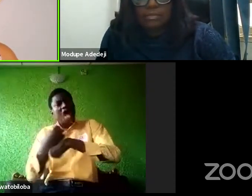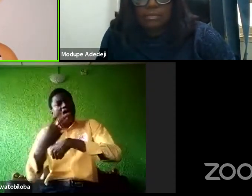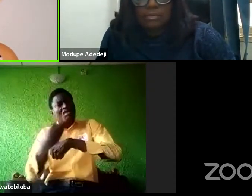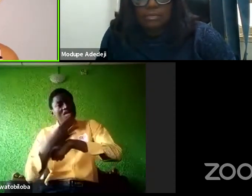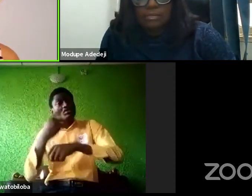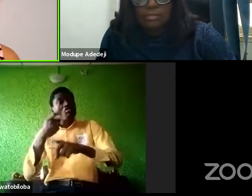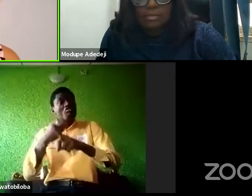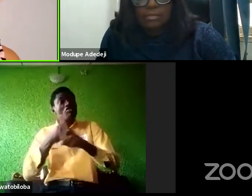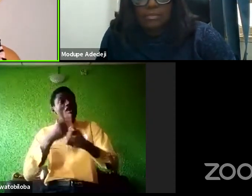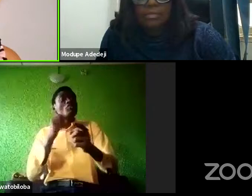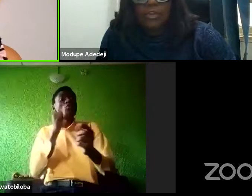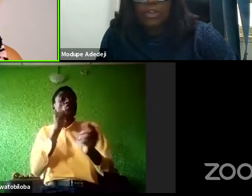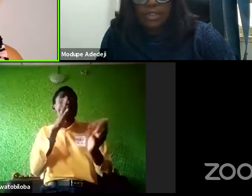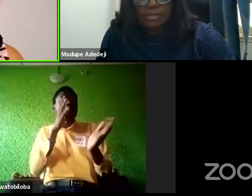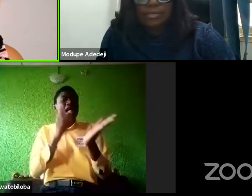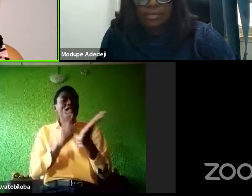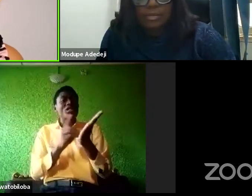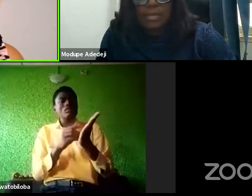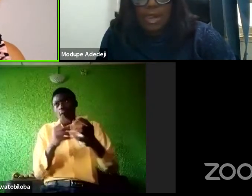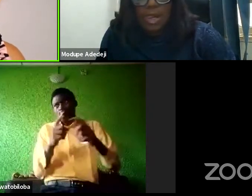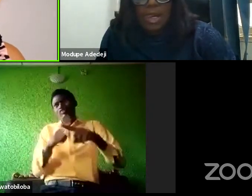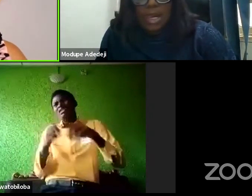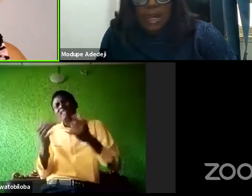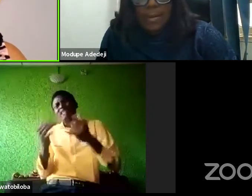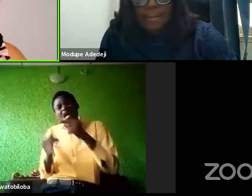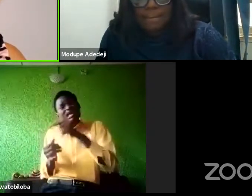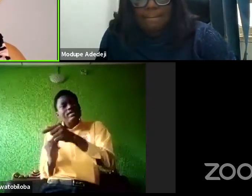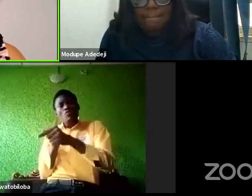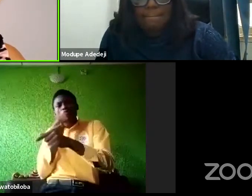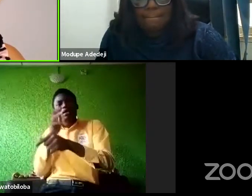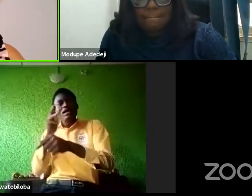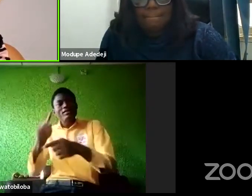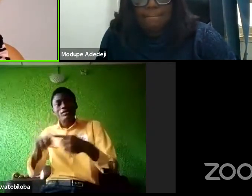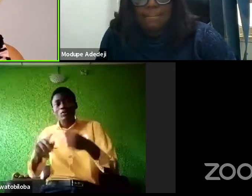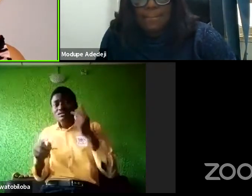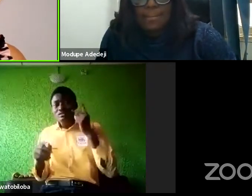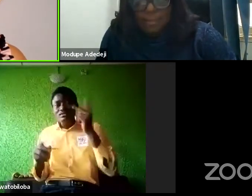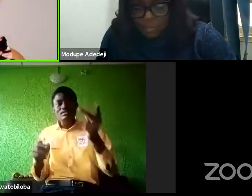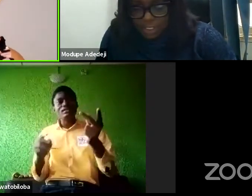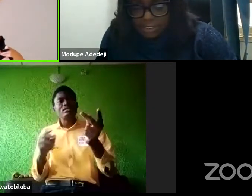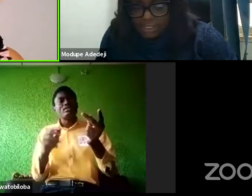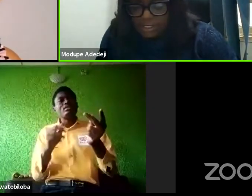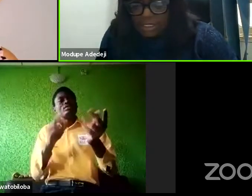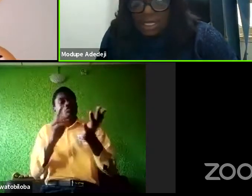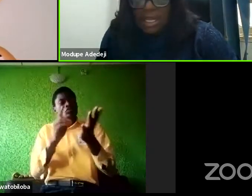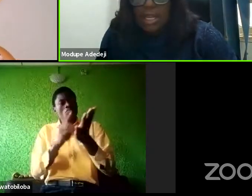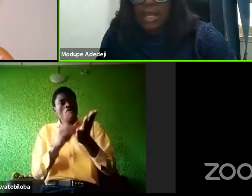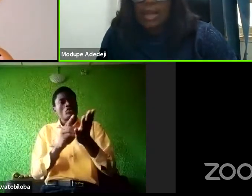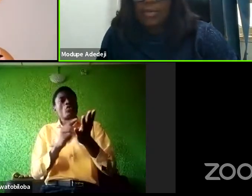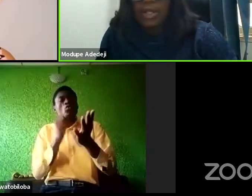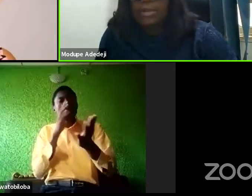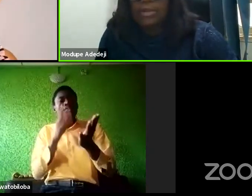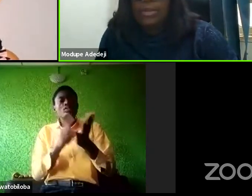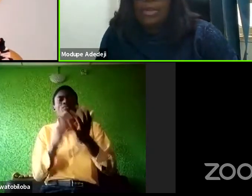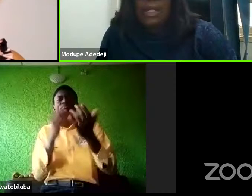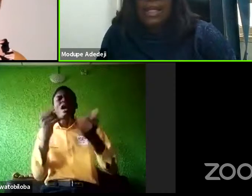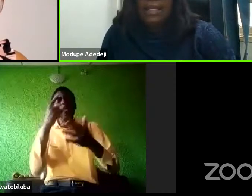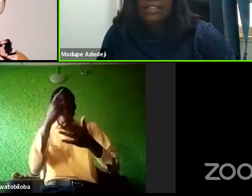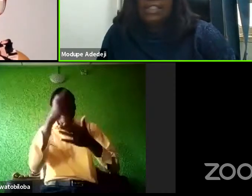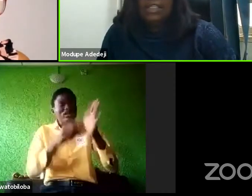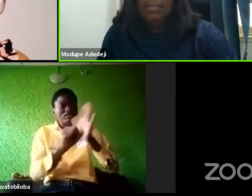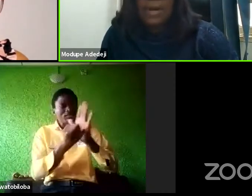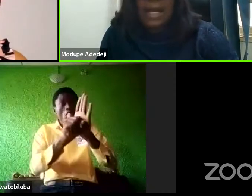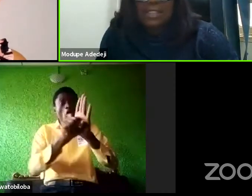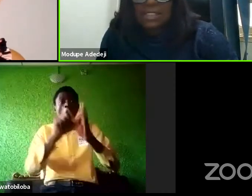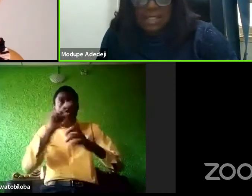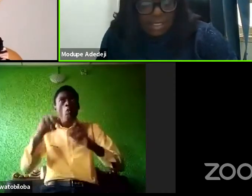is needed to be seen. So what are these symptoms and when should a woman cry wolf? Yes. Well,